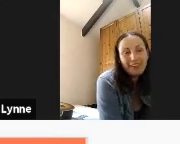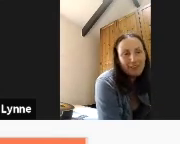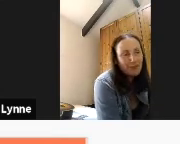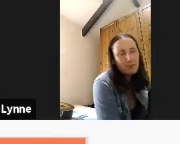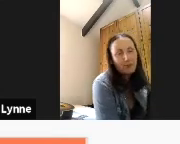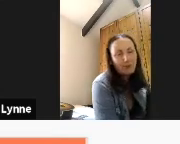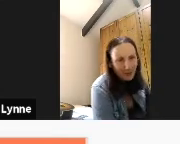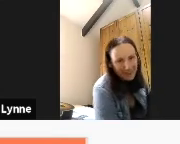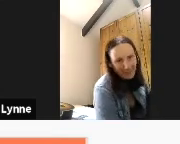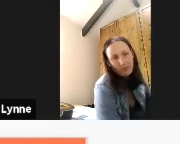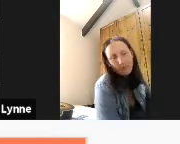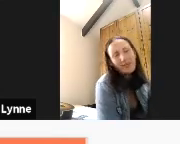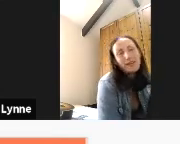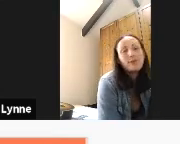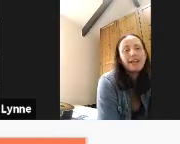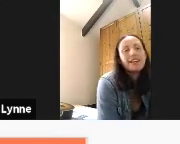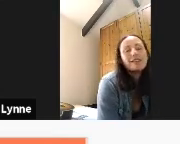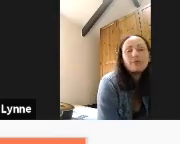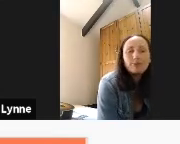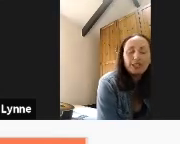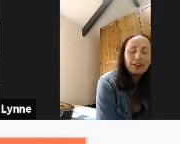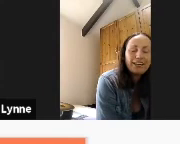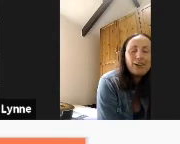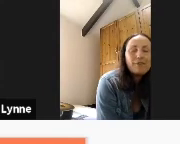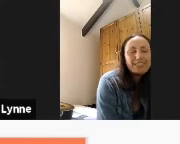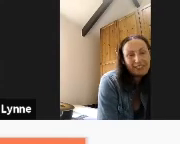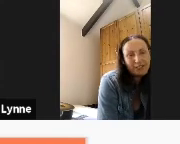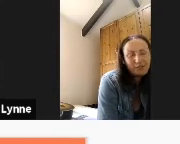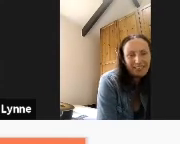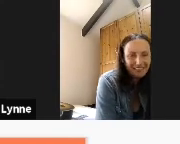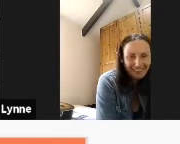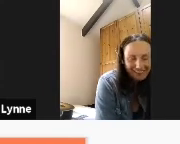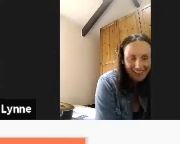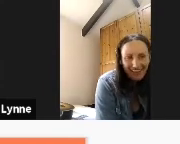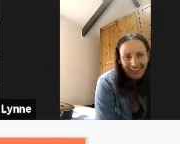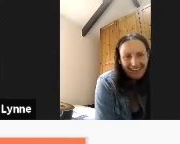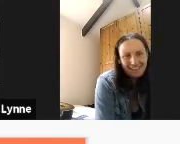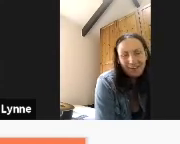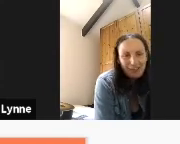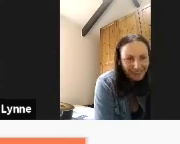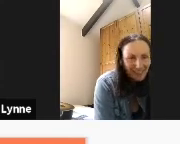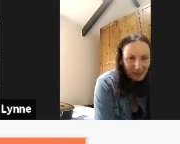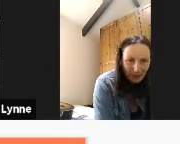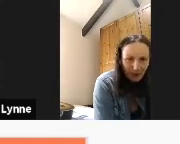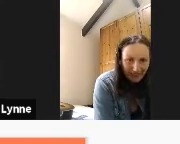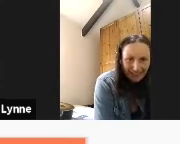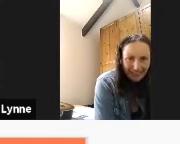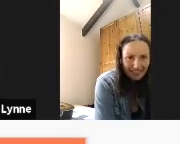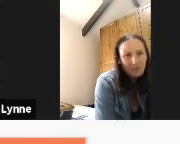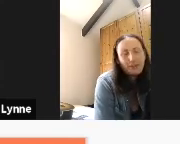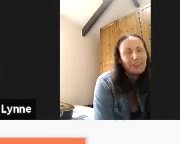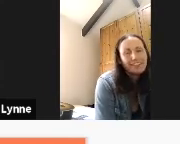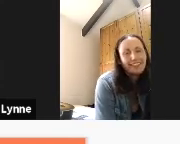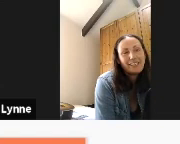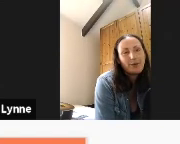so the larder is a beautiful example where we've been kind of in conversations for years and very excited about working together